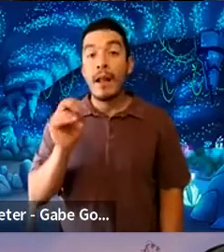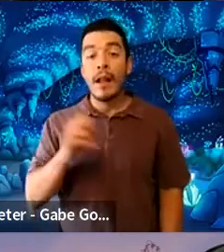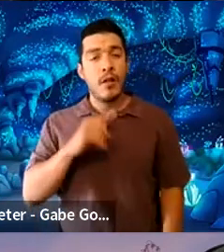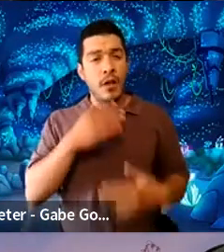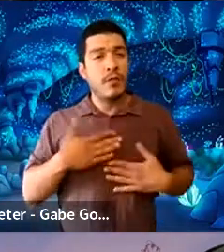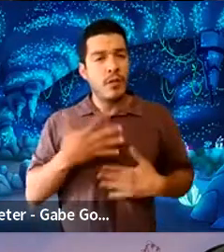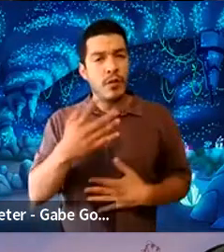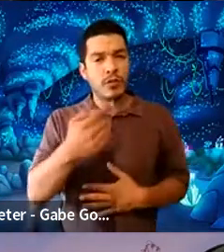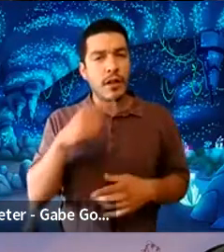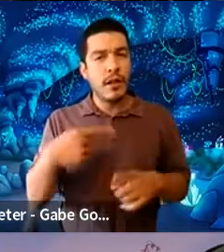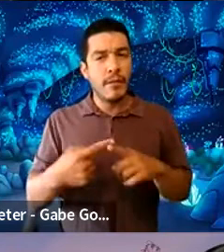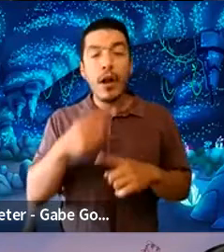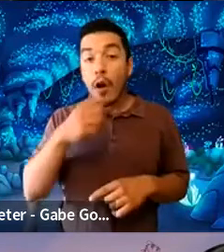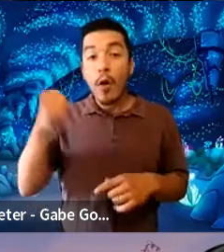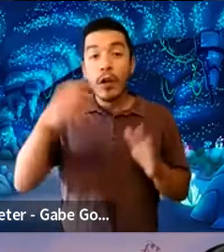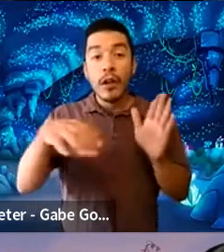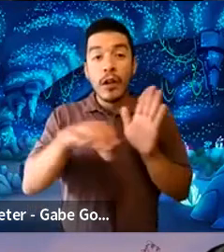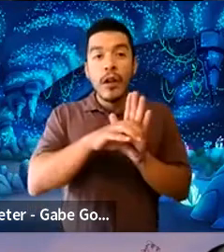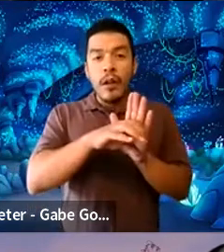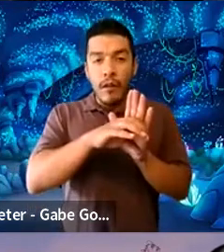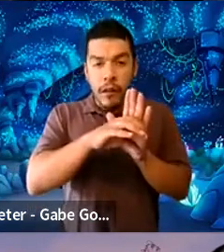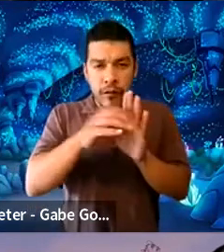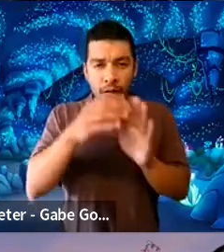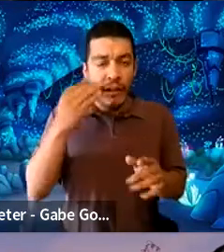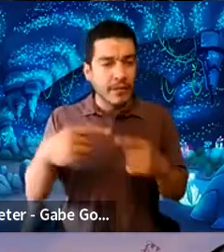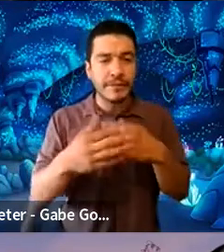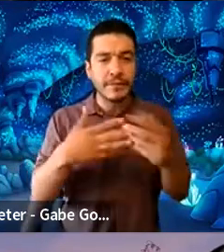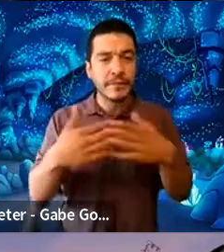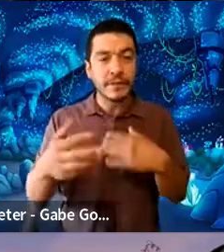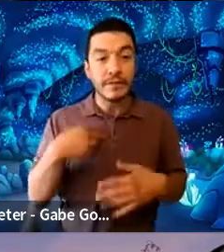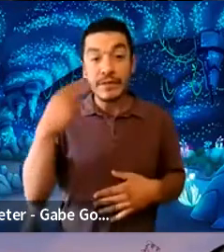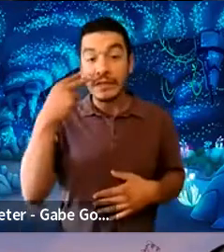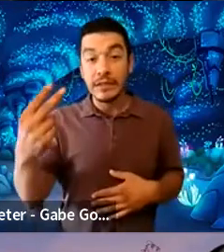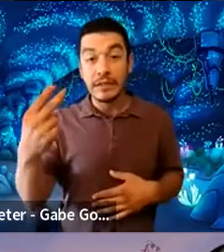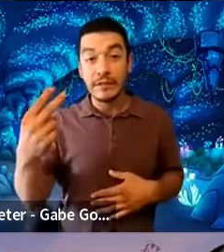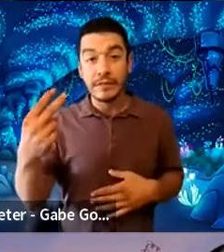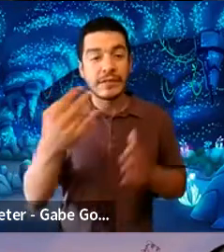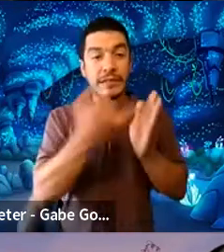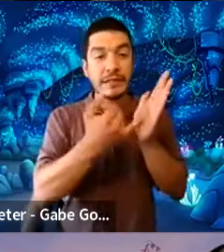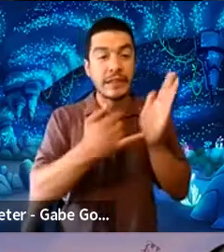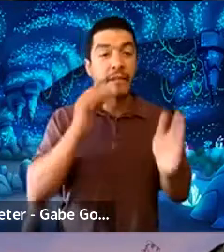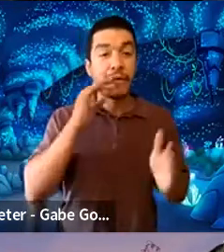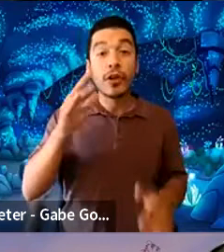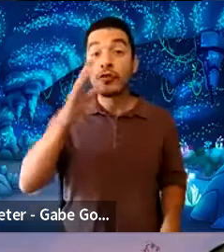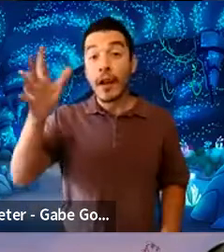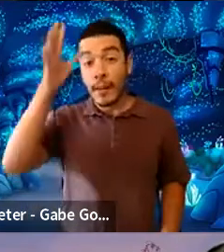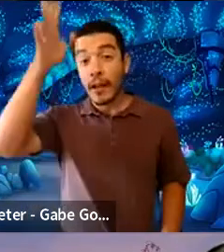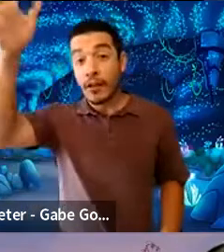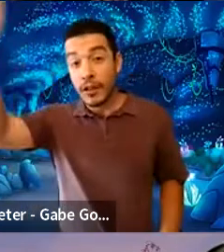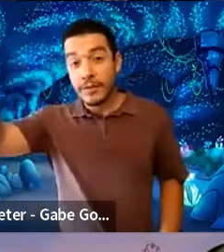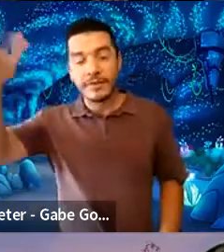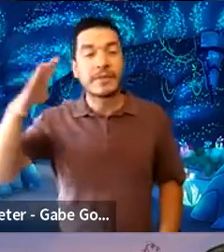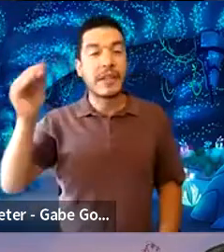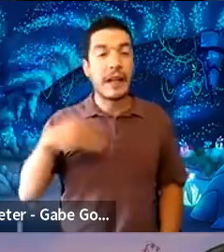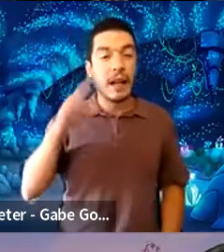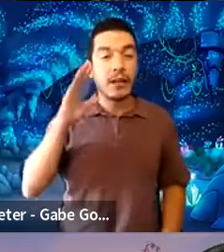appreciated what you said about the older characters, because whenever I would see character designs for the grandparents, you know, and I would talk